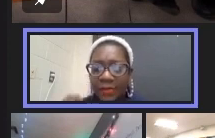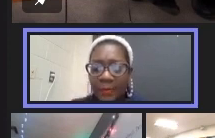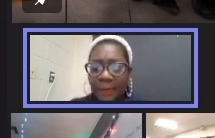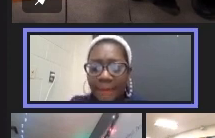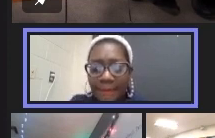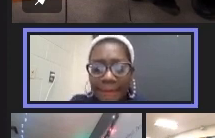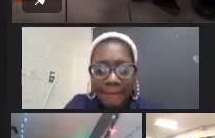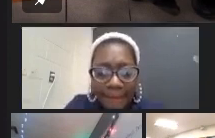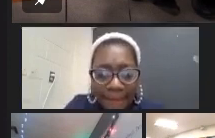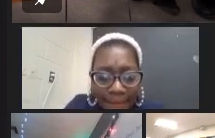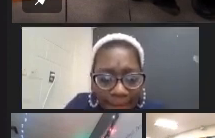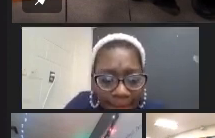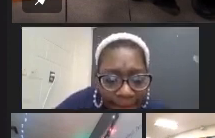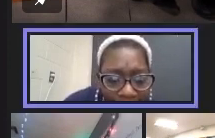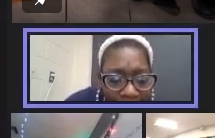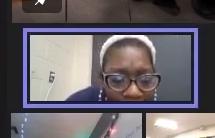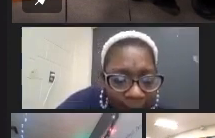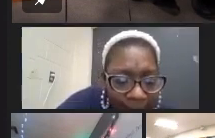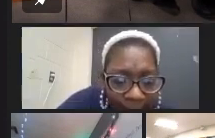I can hear.